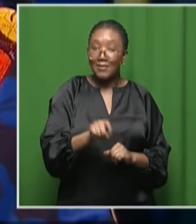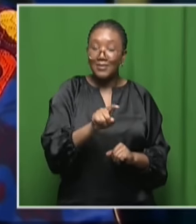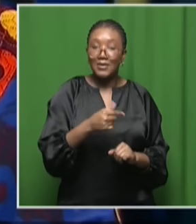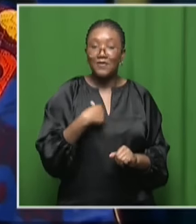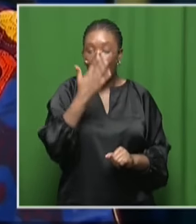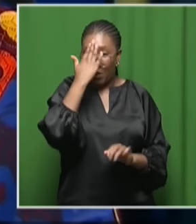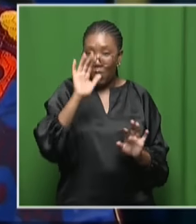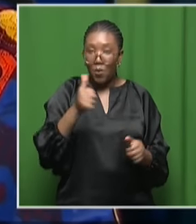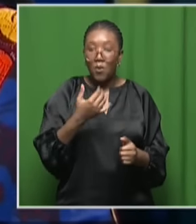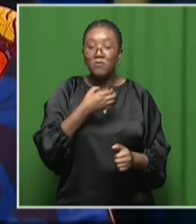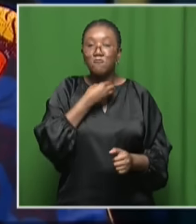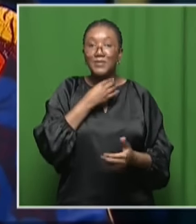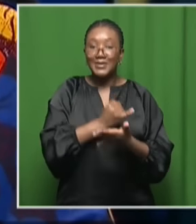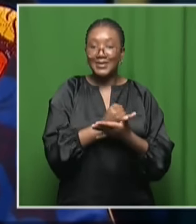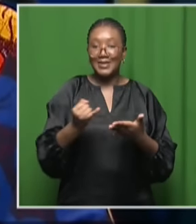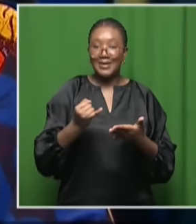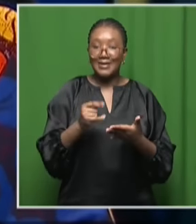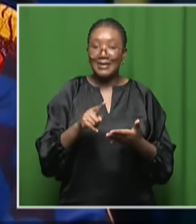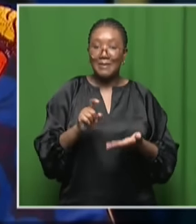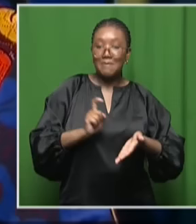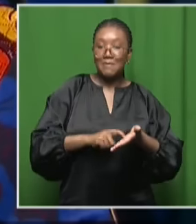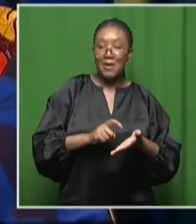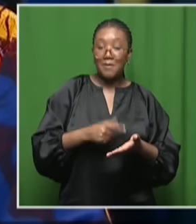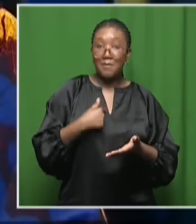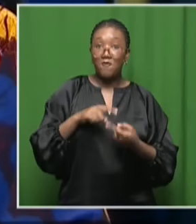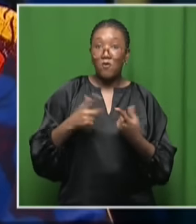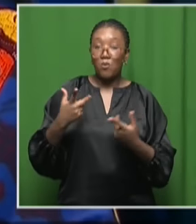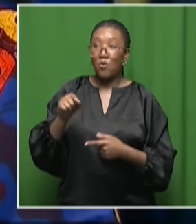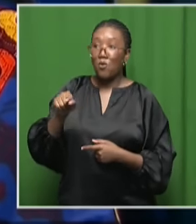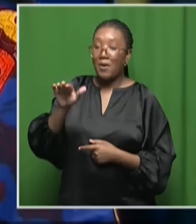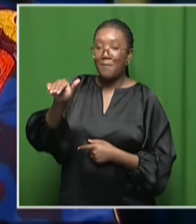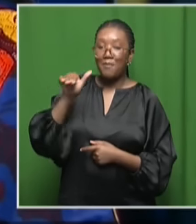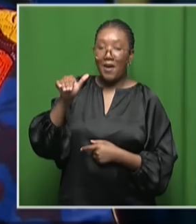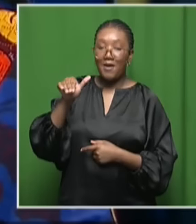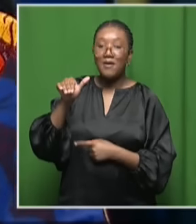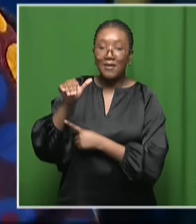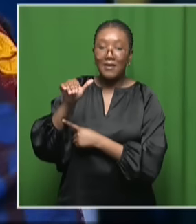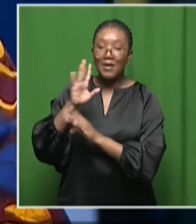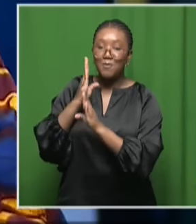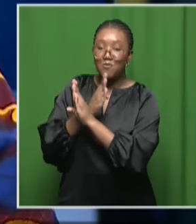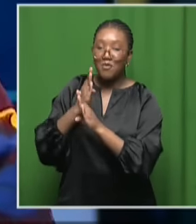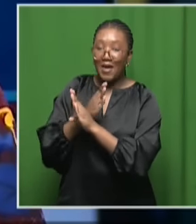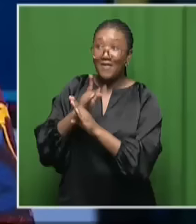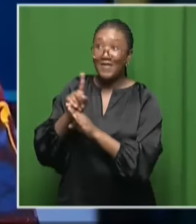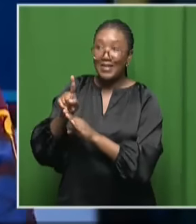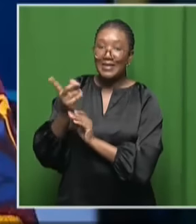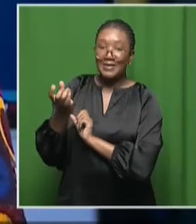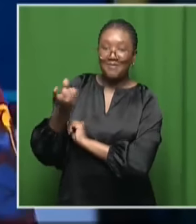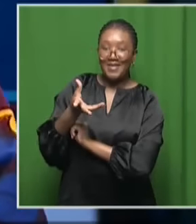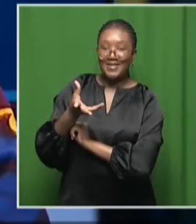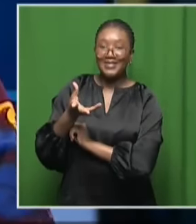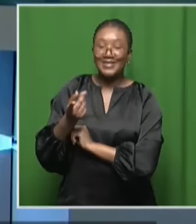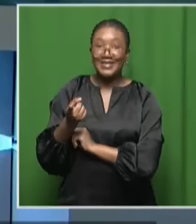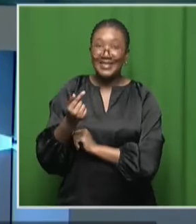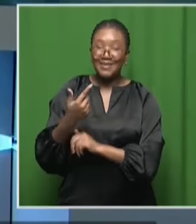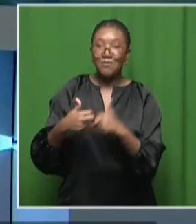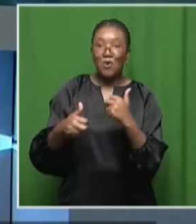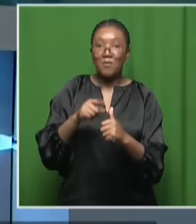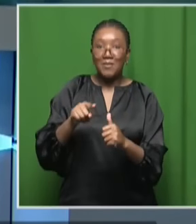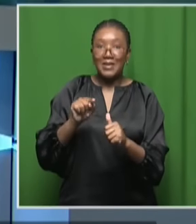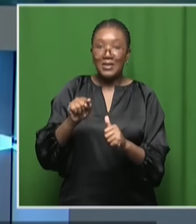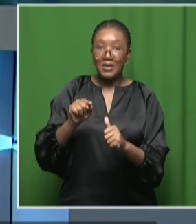debt that nations are getting comes from private banks and other private sources. And so that is a big fundamental